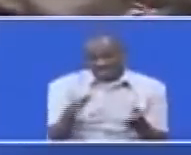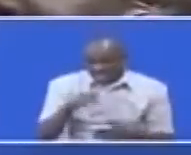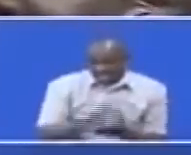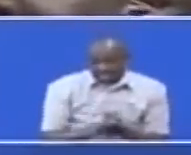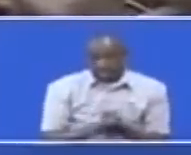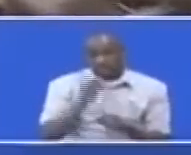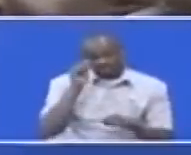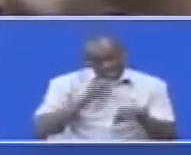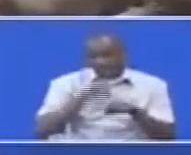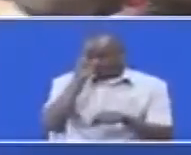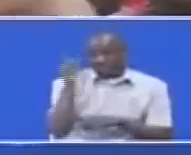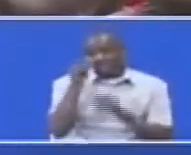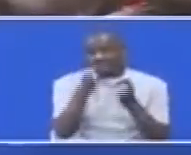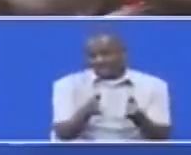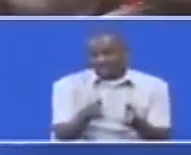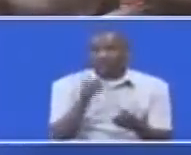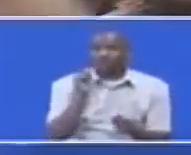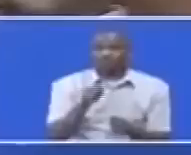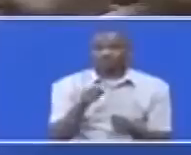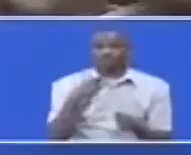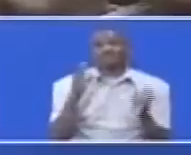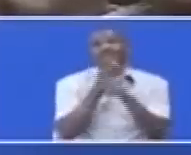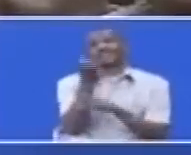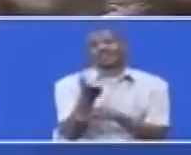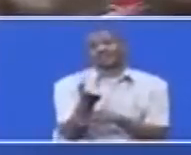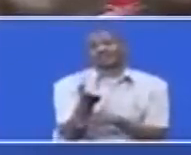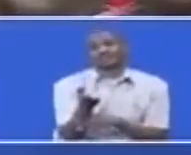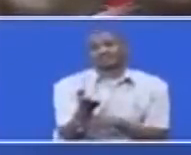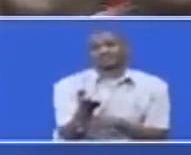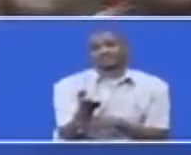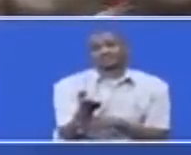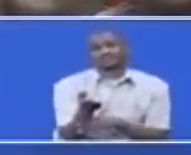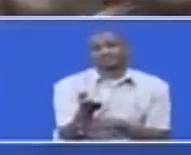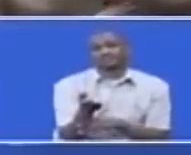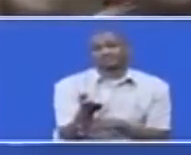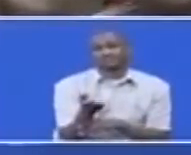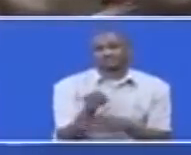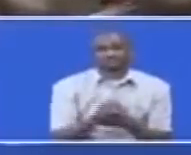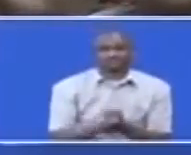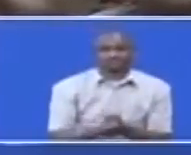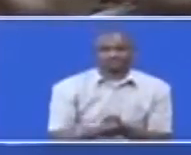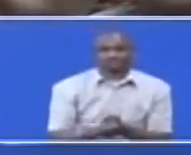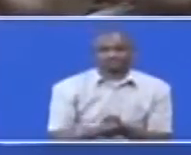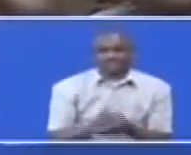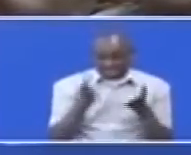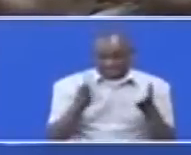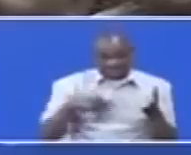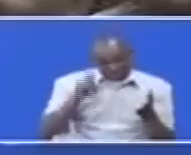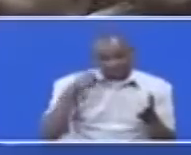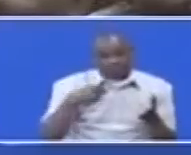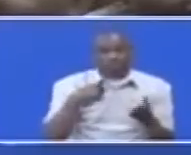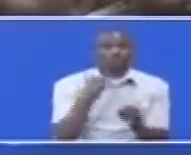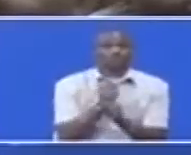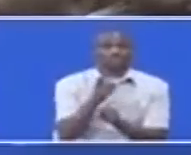one place. When the officers move there, they go behind them. So we are telling them now they should plan themselves, the security officers. So they are deployed